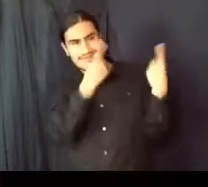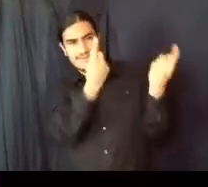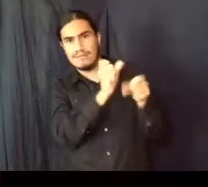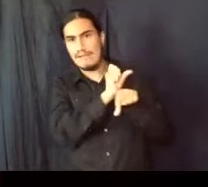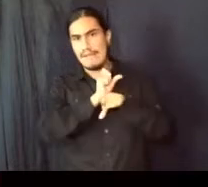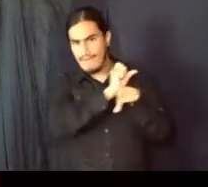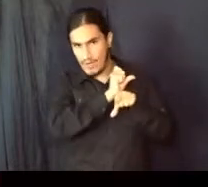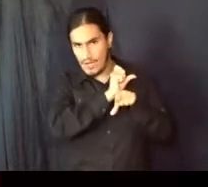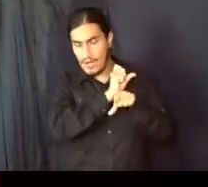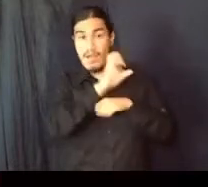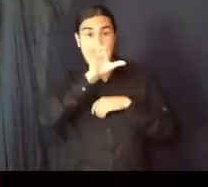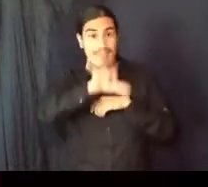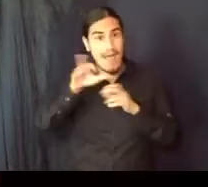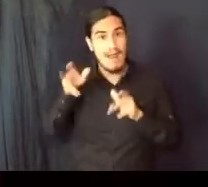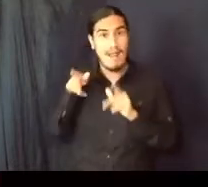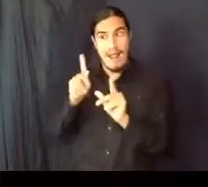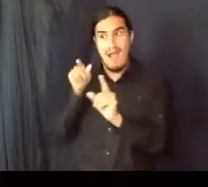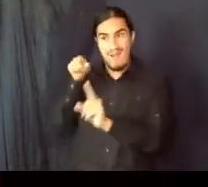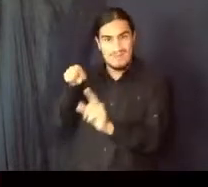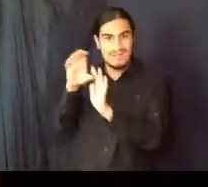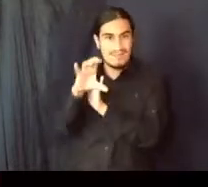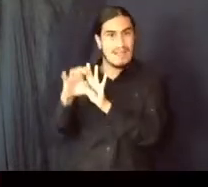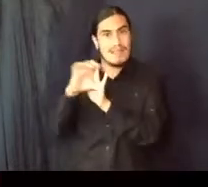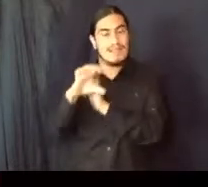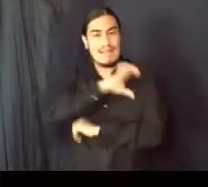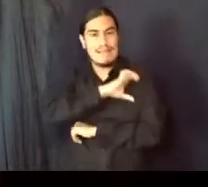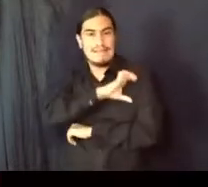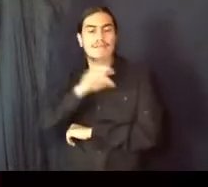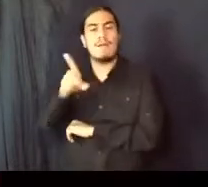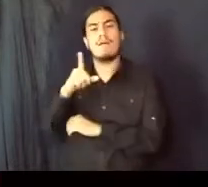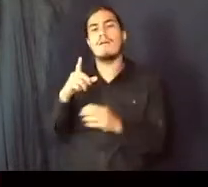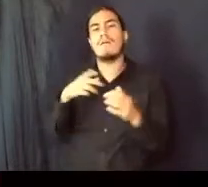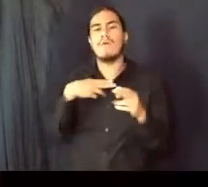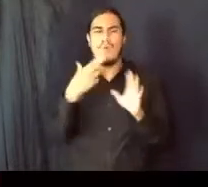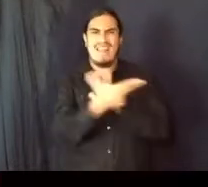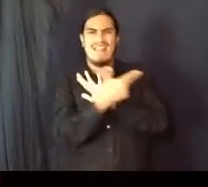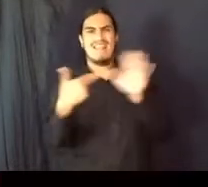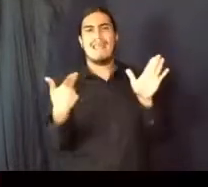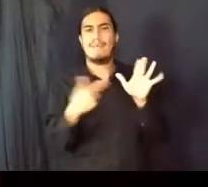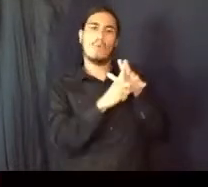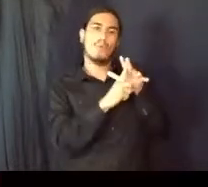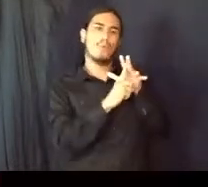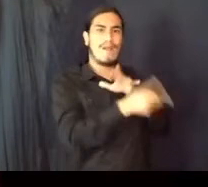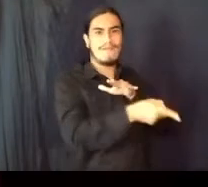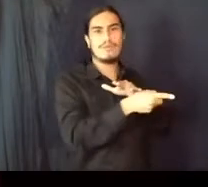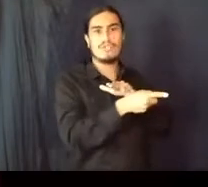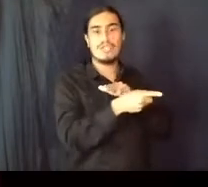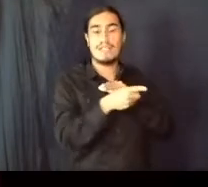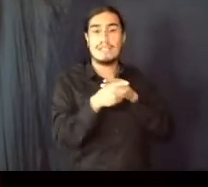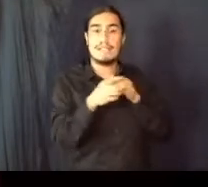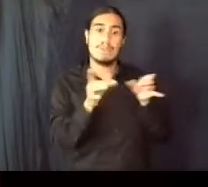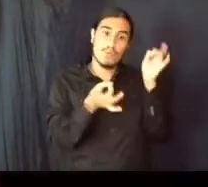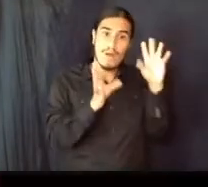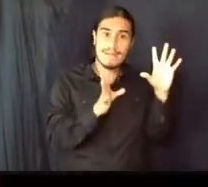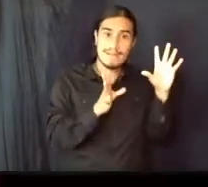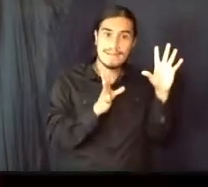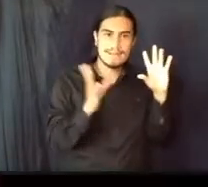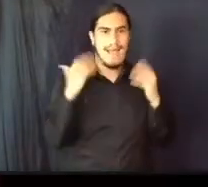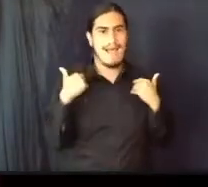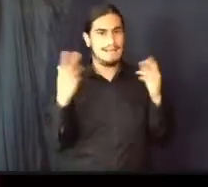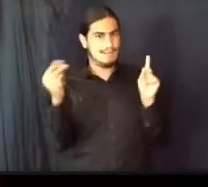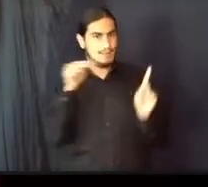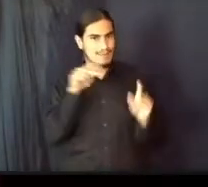to put what is often called a refugee crisis in historical perspective in terms of the killing of Black and